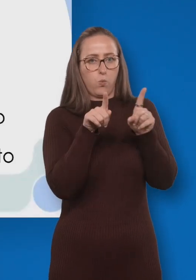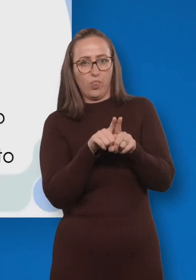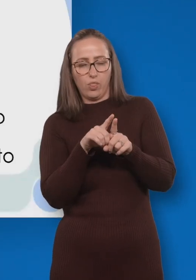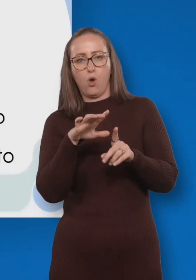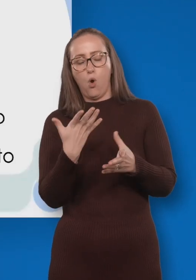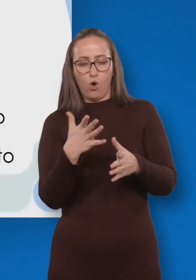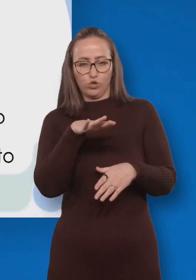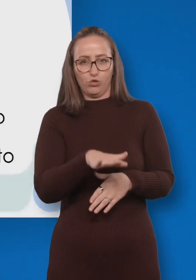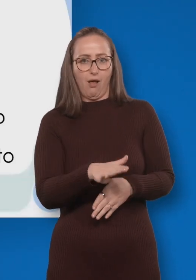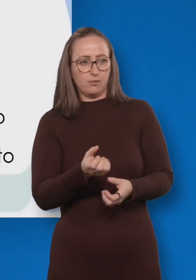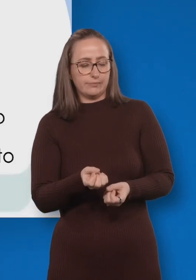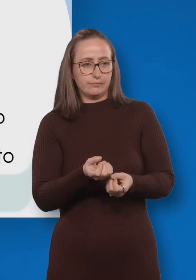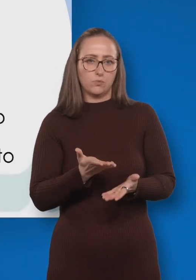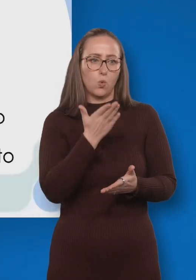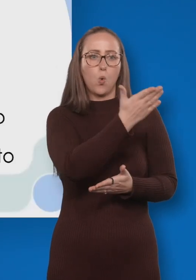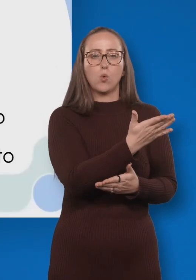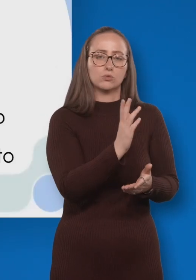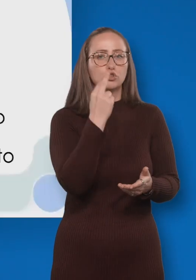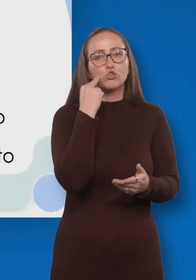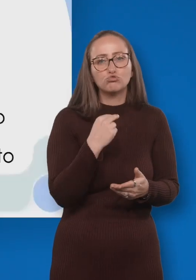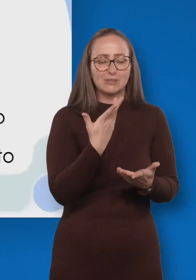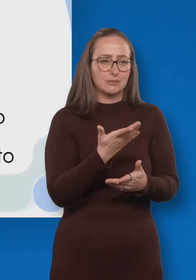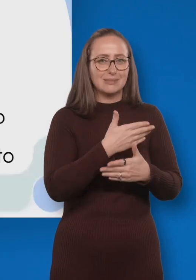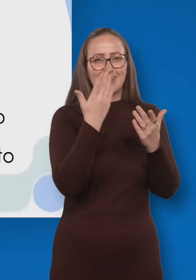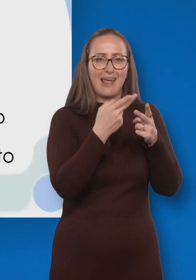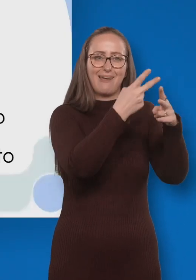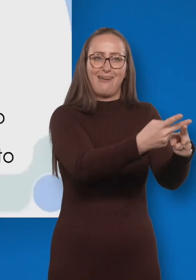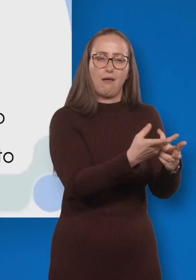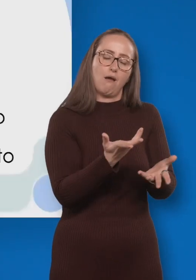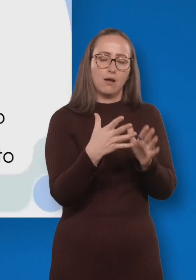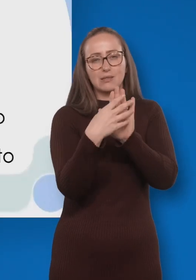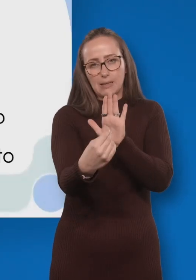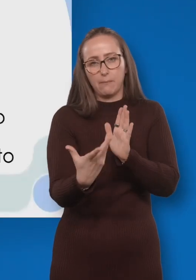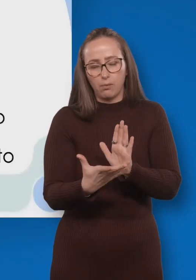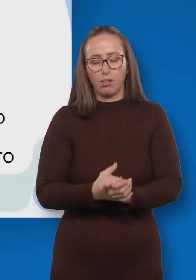their child into daycare or something for an extra day, as an example.